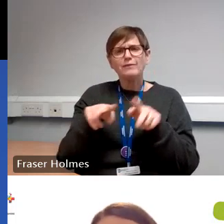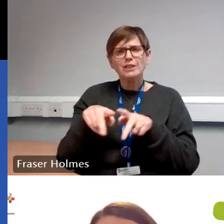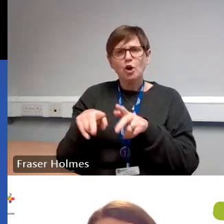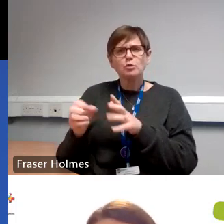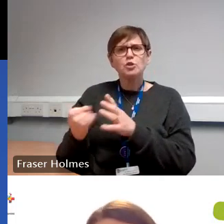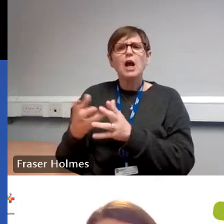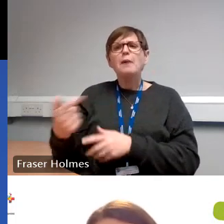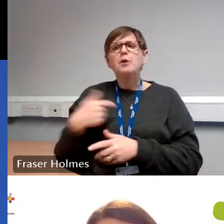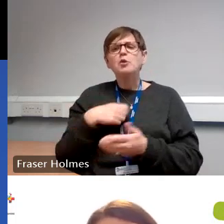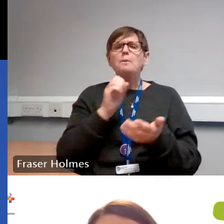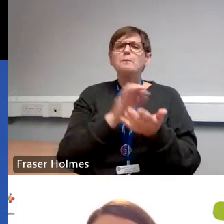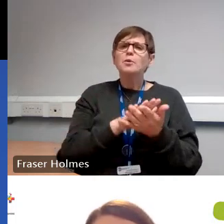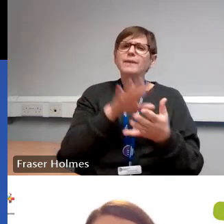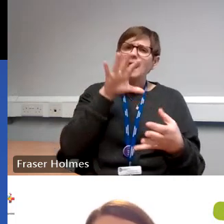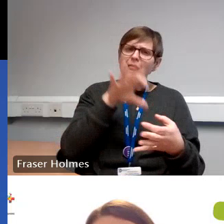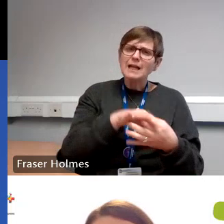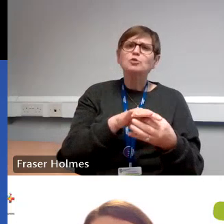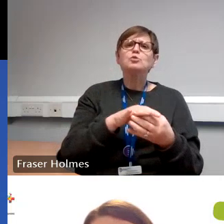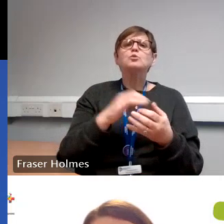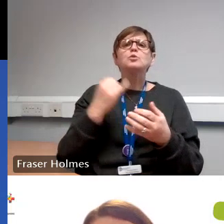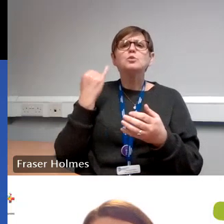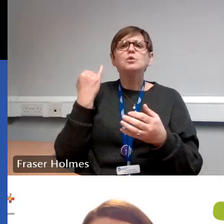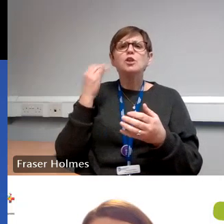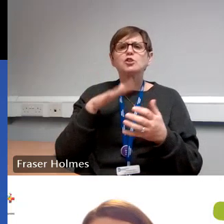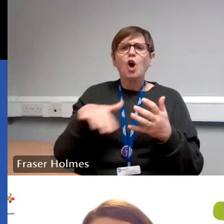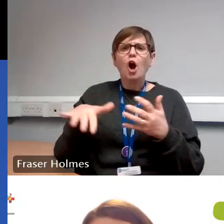the chat the link to the Derbyshire Dialogue